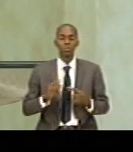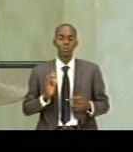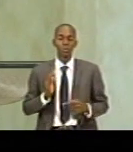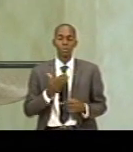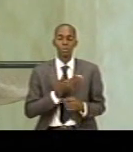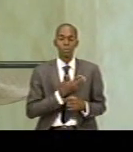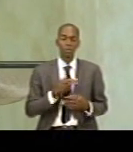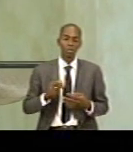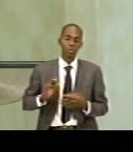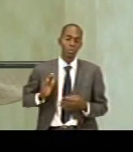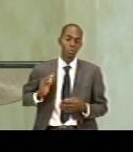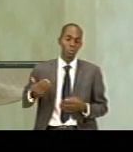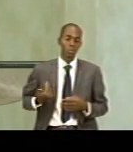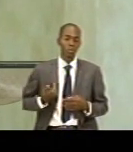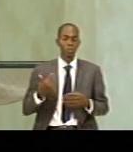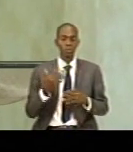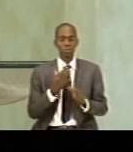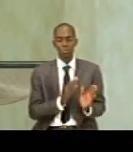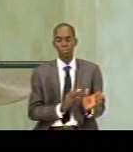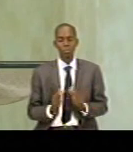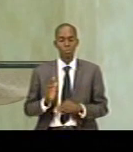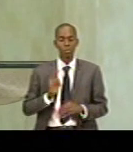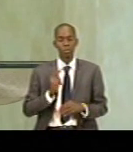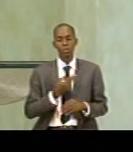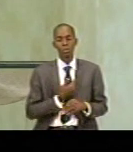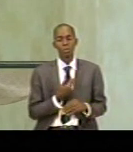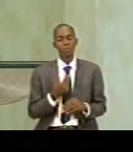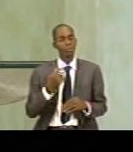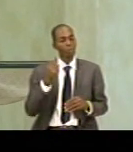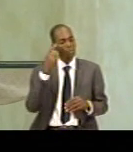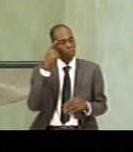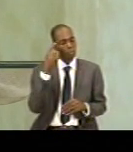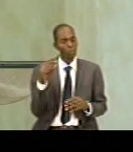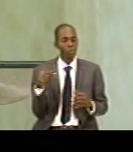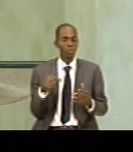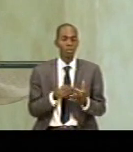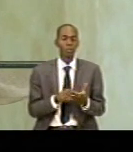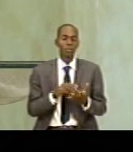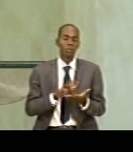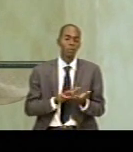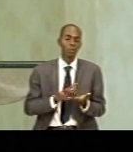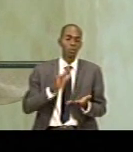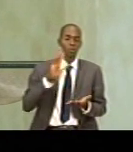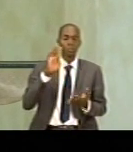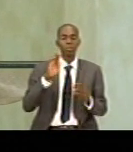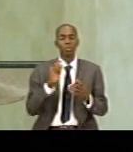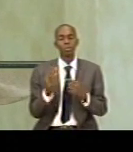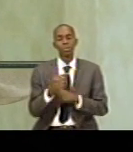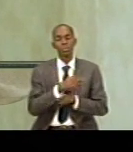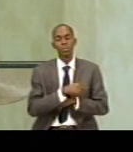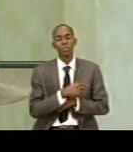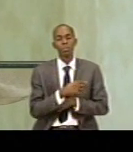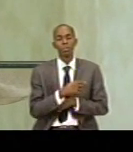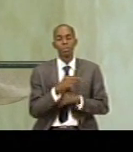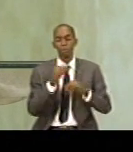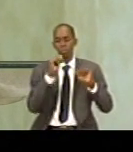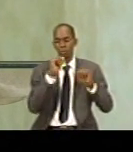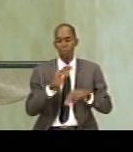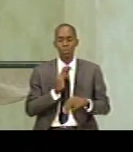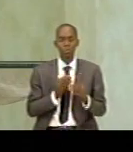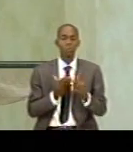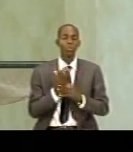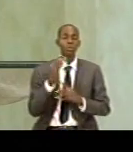us ready, prepared for this glorious day. Bless us through your word now.